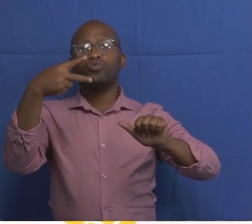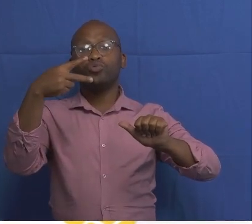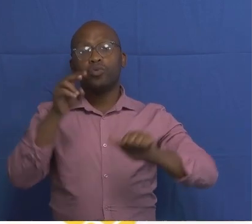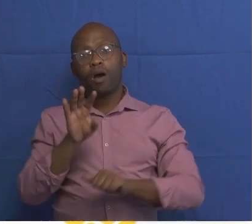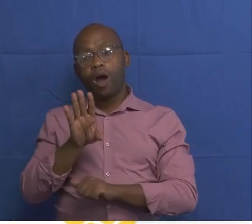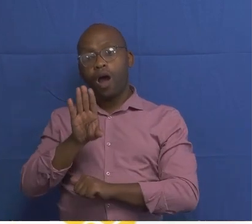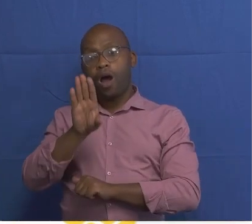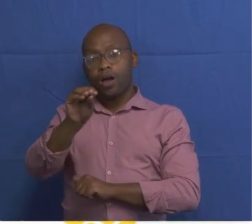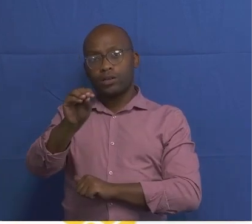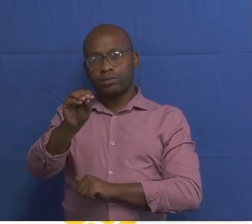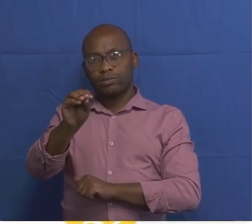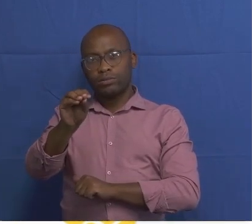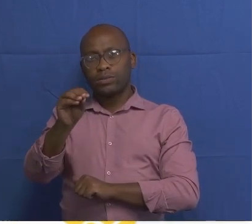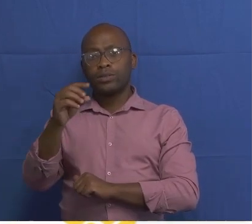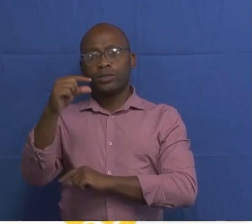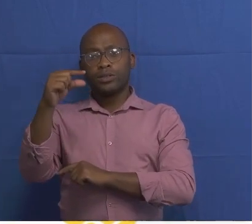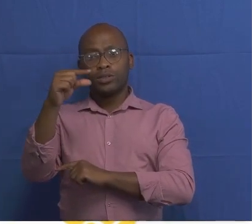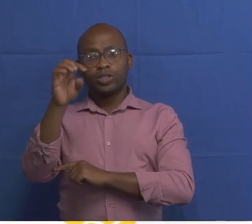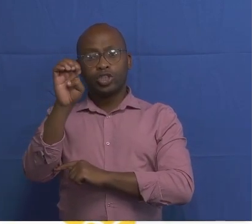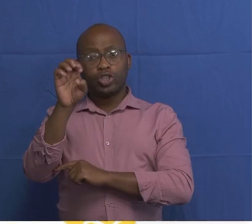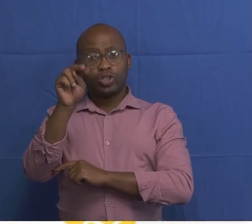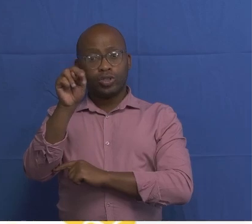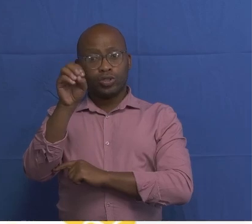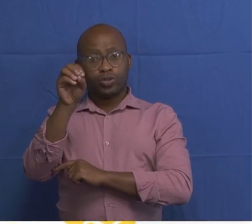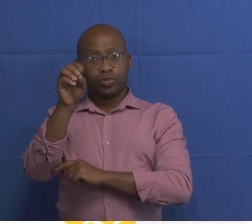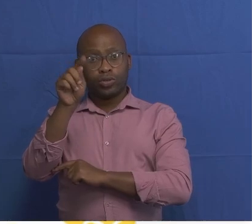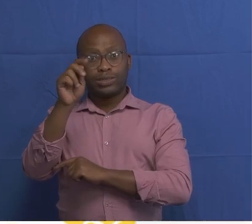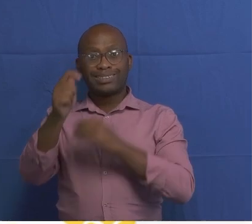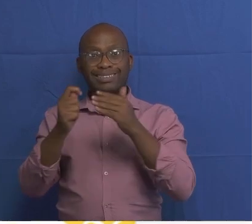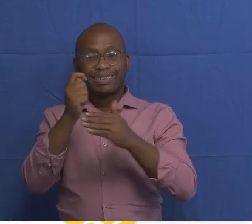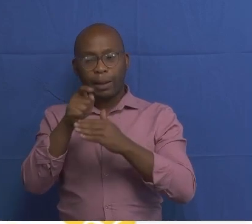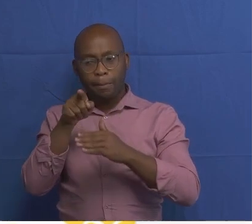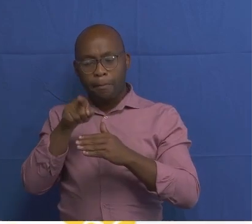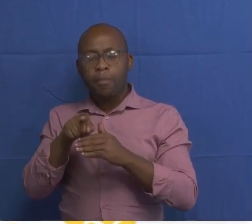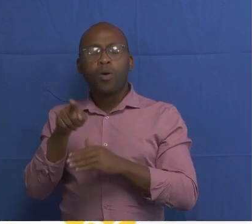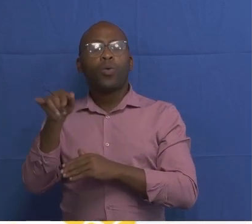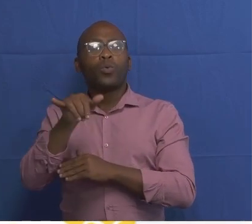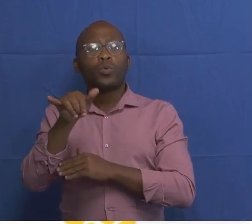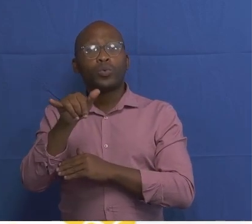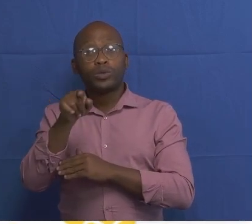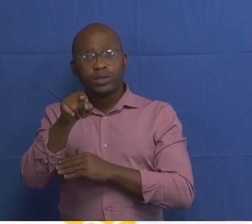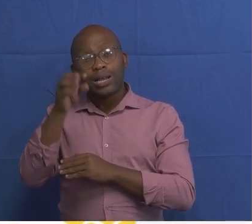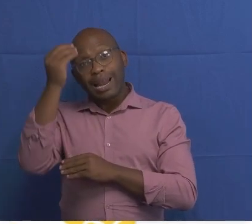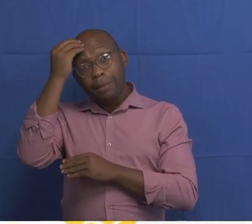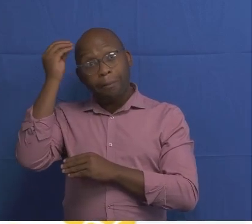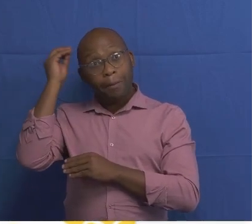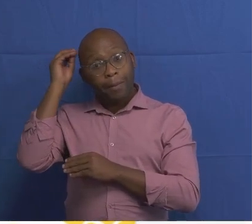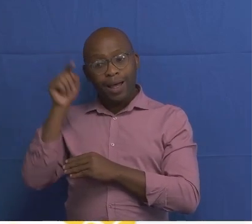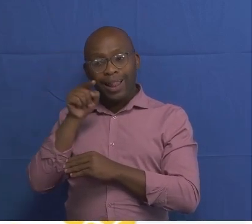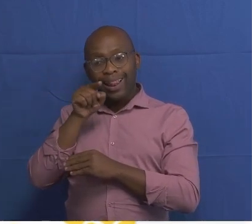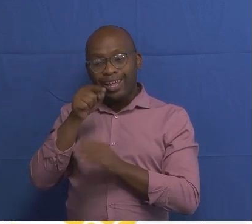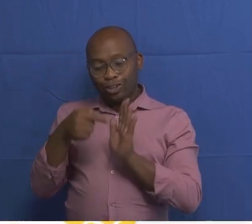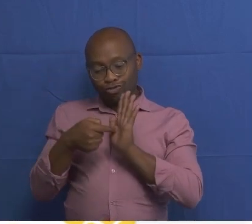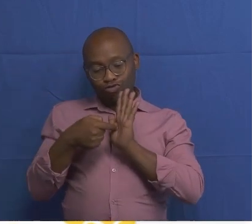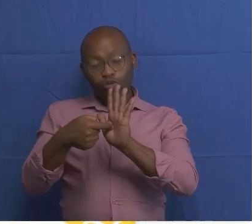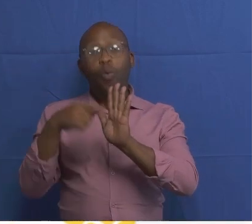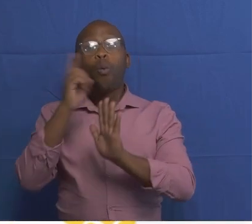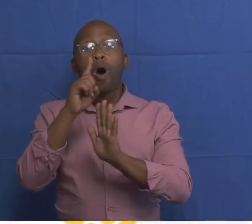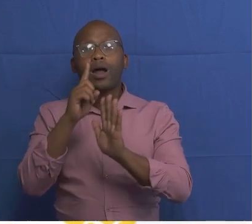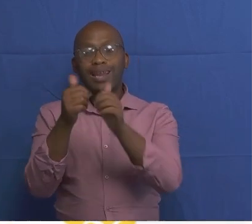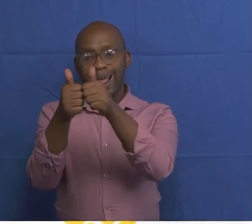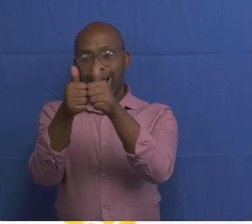genotype? Remember now, the genotype is the genetic composition of an organism, and it shows us now the alleles that have